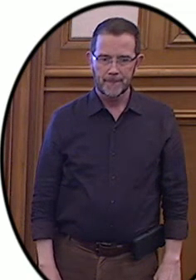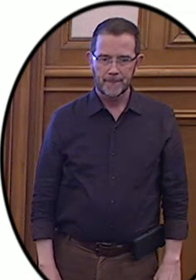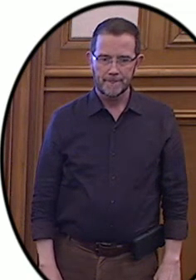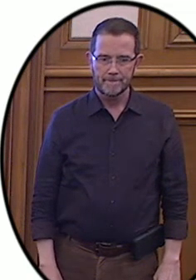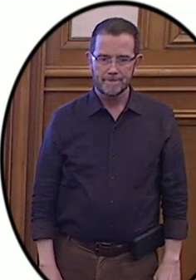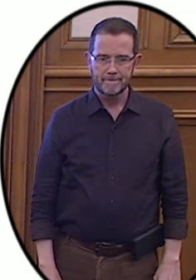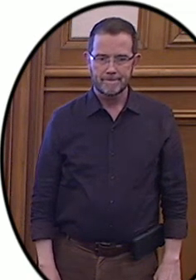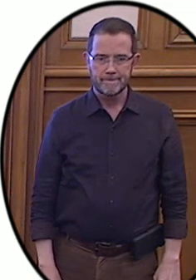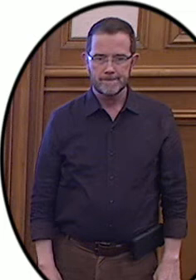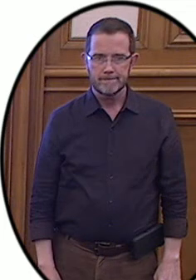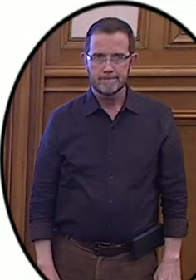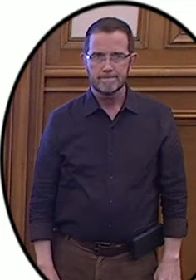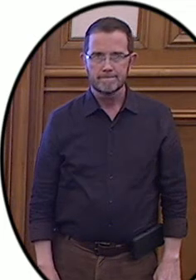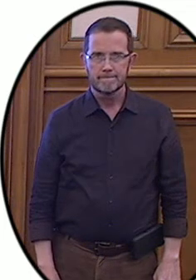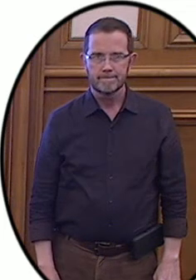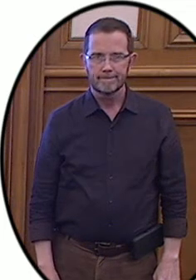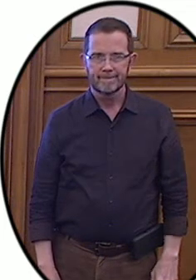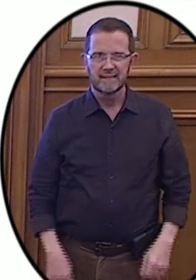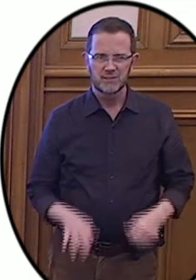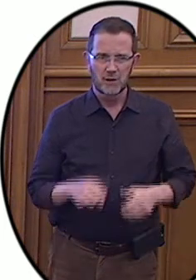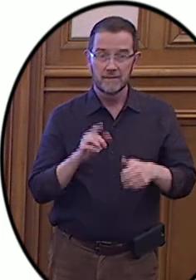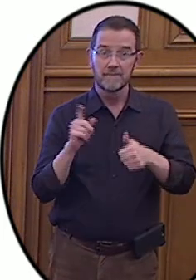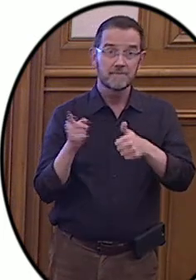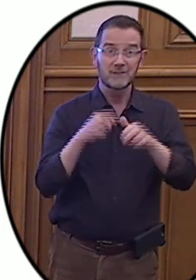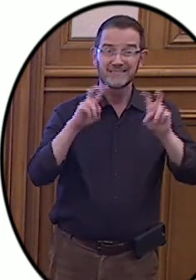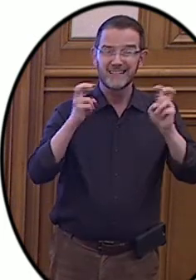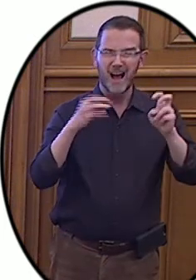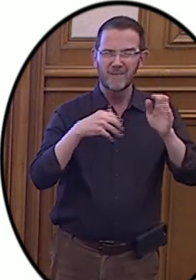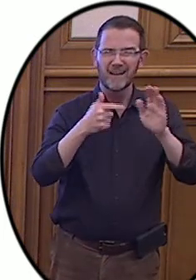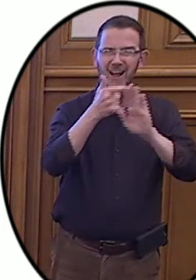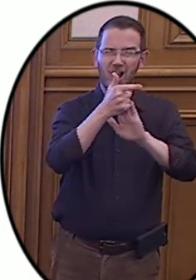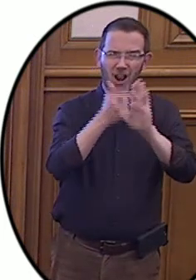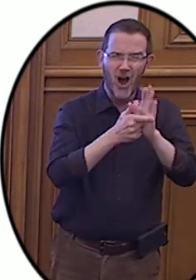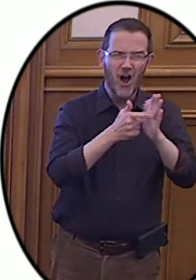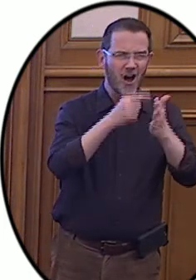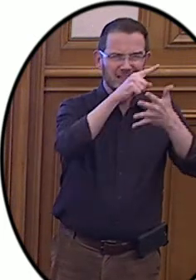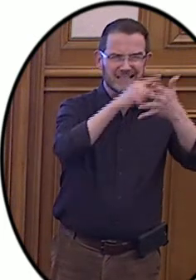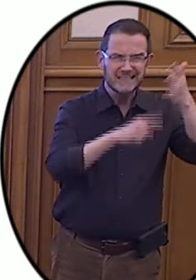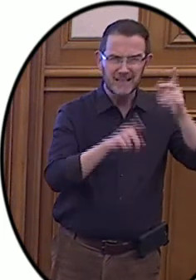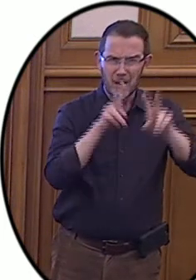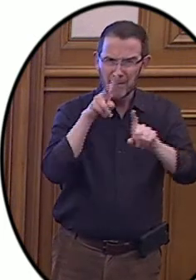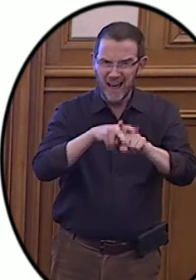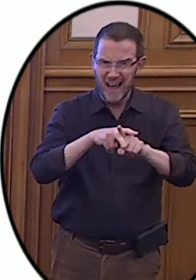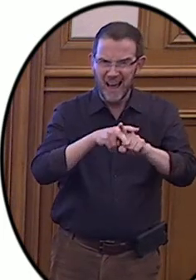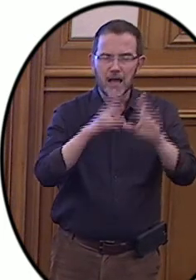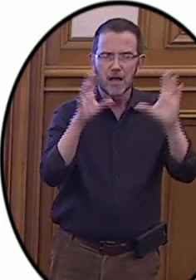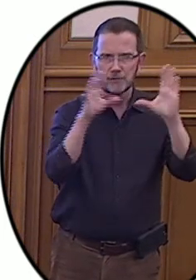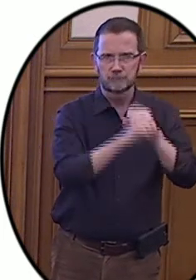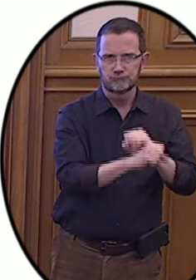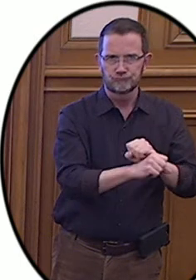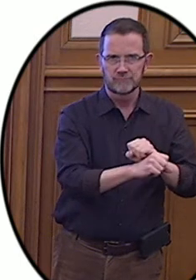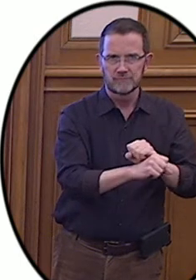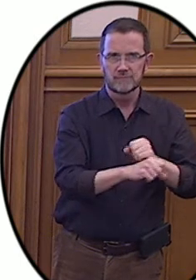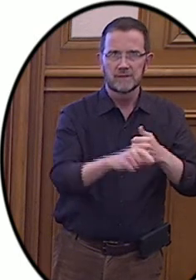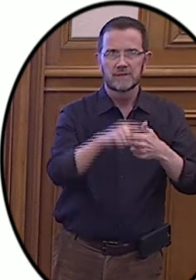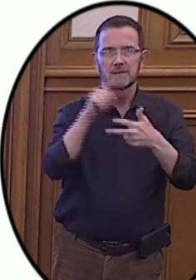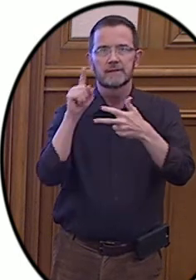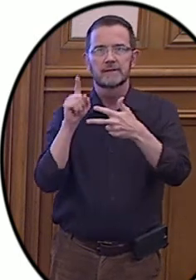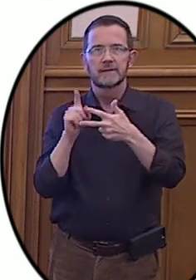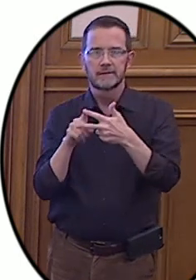So that's an overview of the legal framework. And now I want to move on to talk a little bit